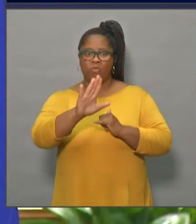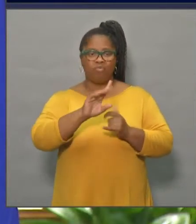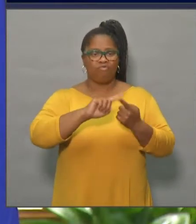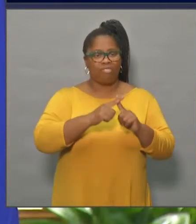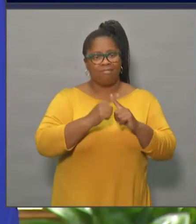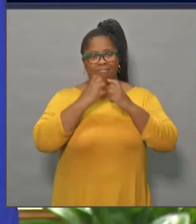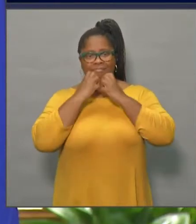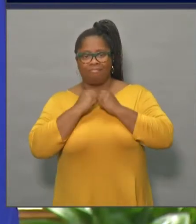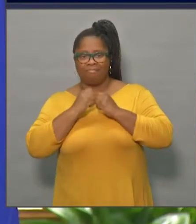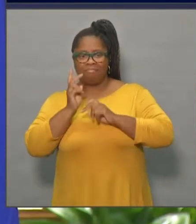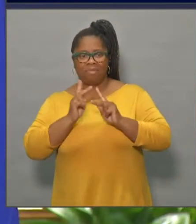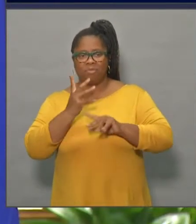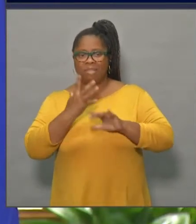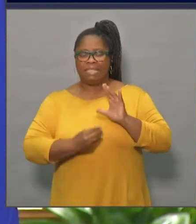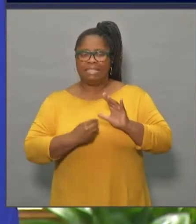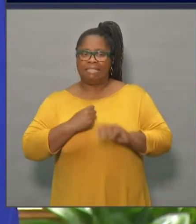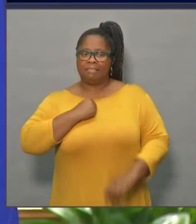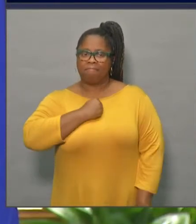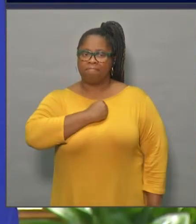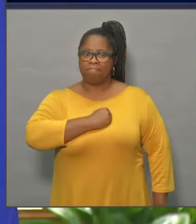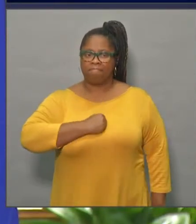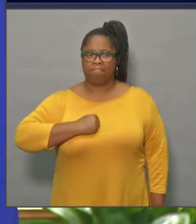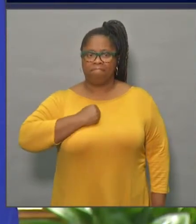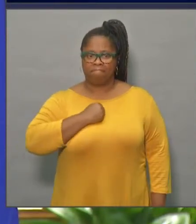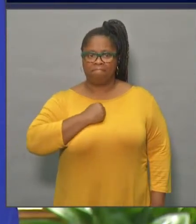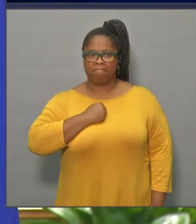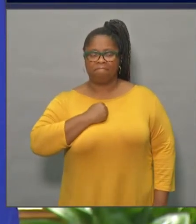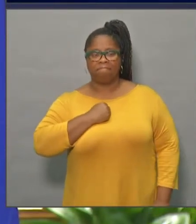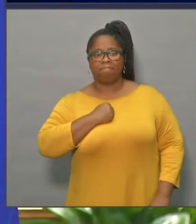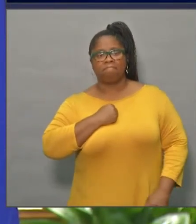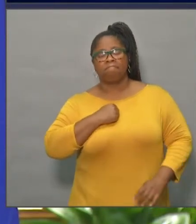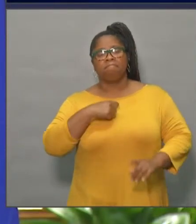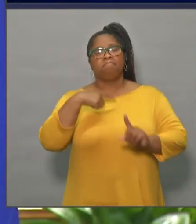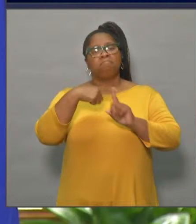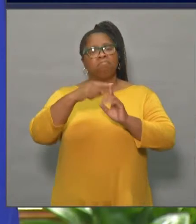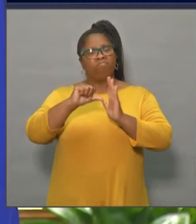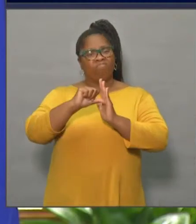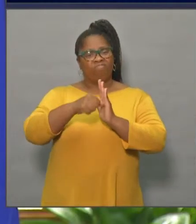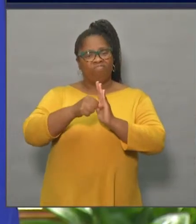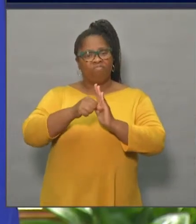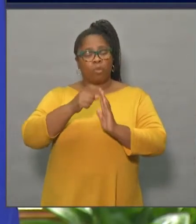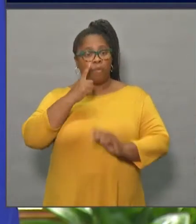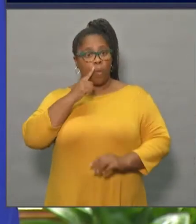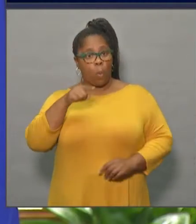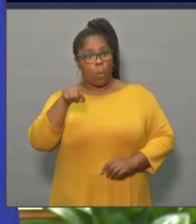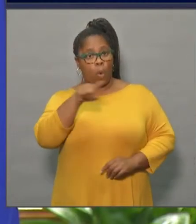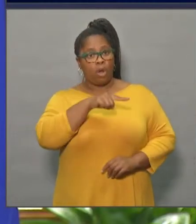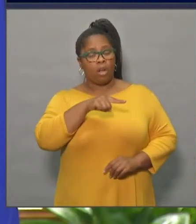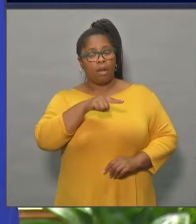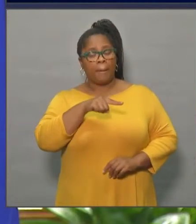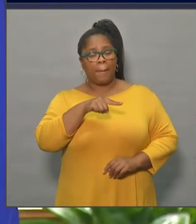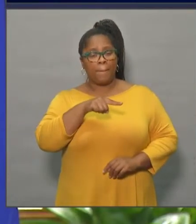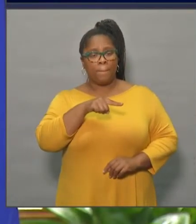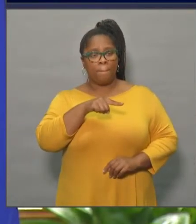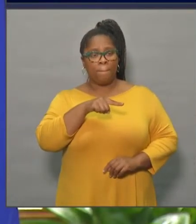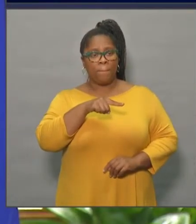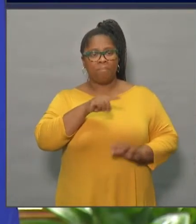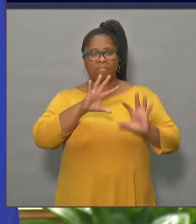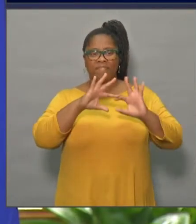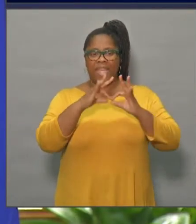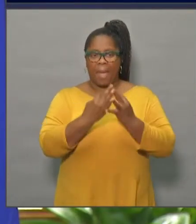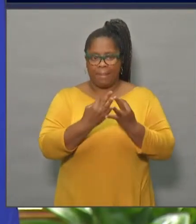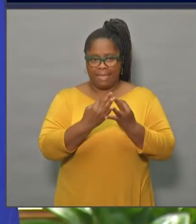ones. And I want to also note that for all the families of people who